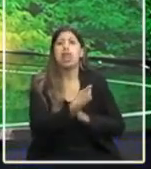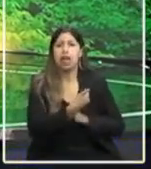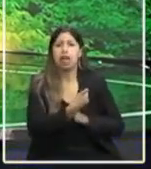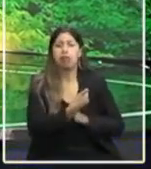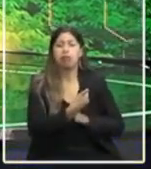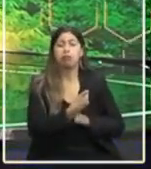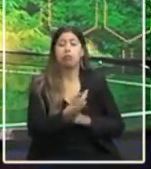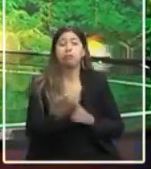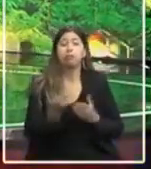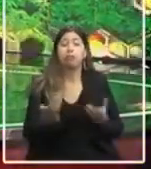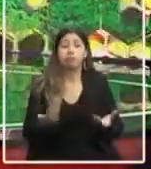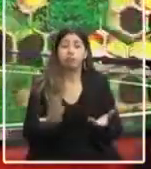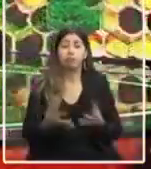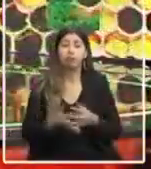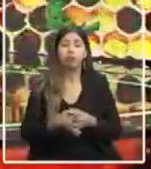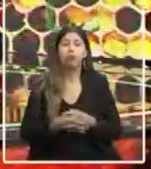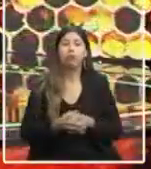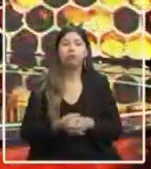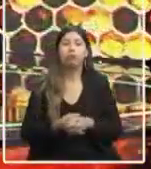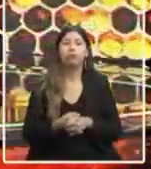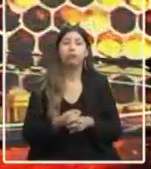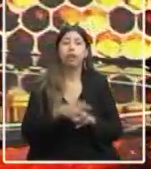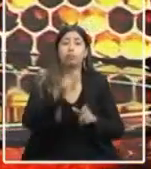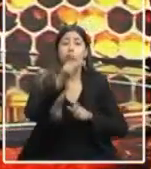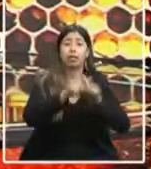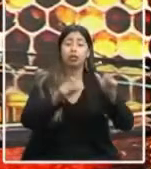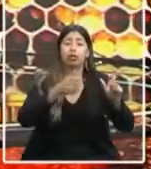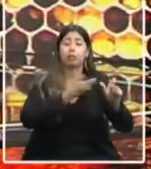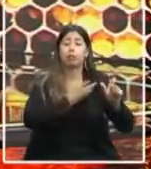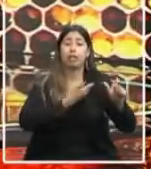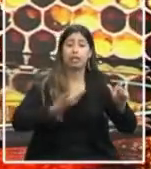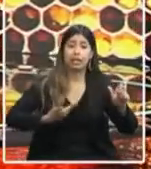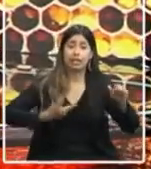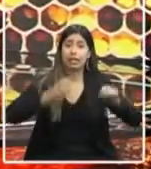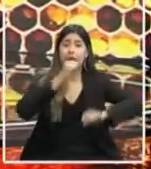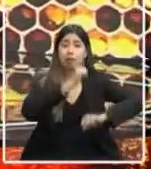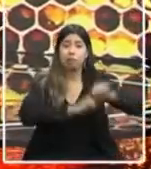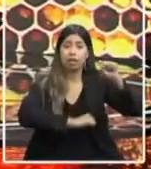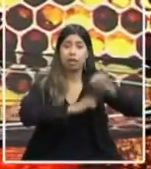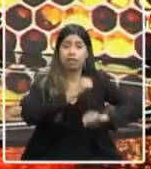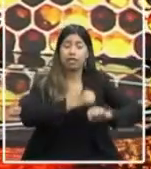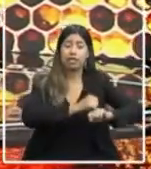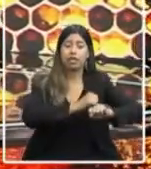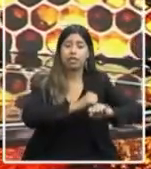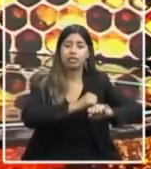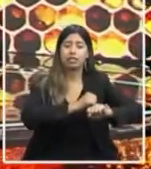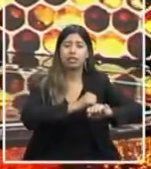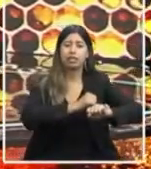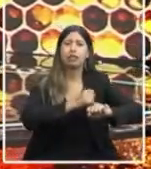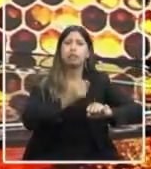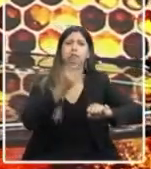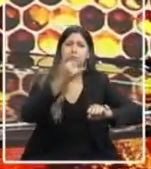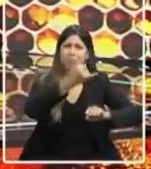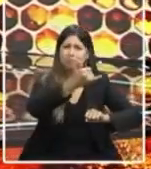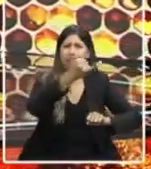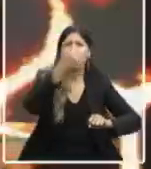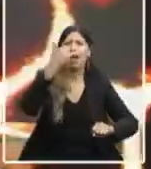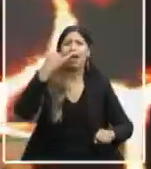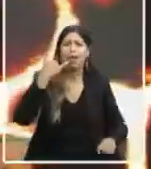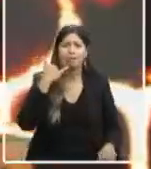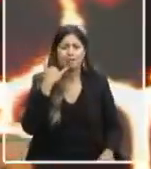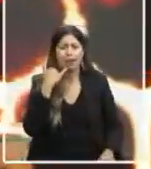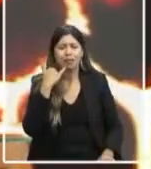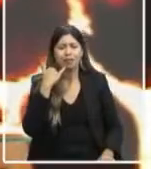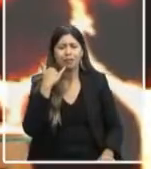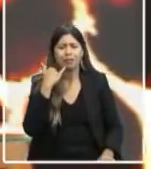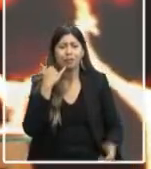major companies, they are, at least in my presence, they took it very seriously. They wanted to learn, and they invited me to participate. Do you think it's